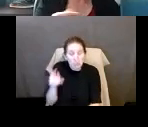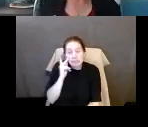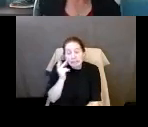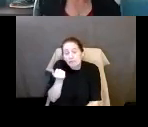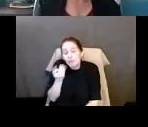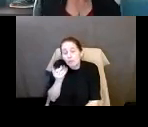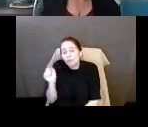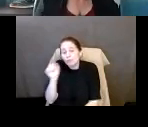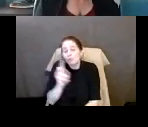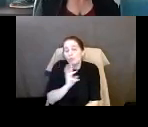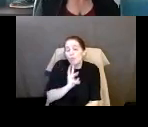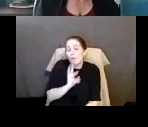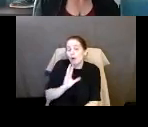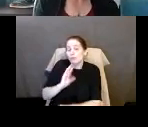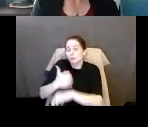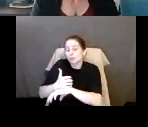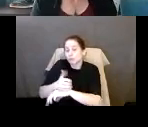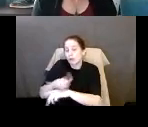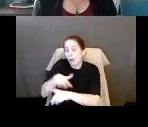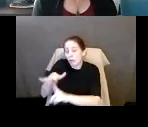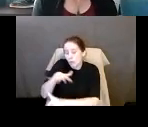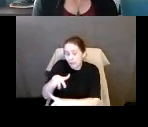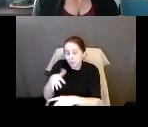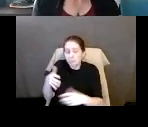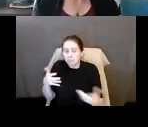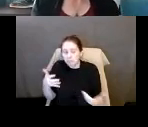where water emplacements were around.